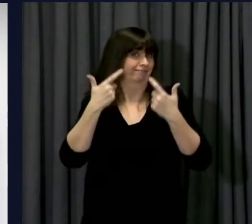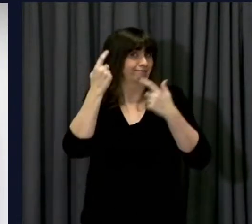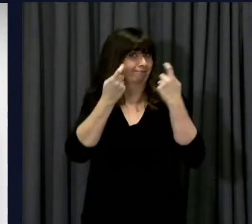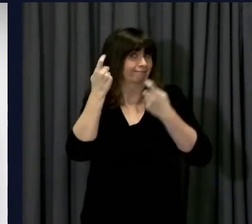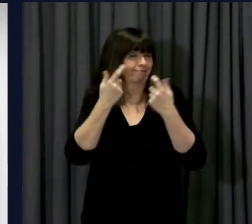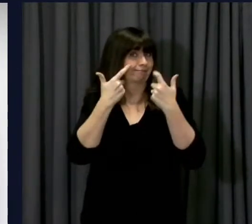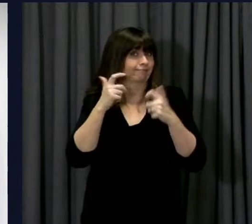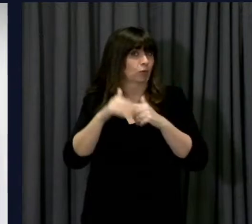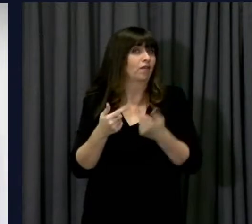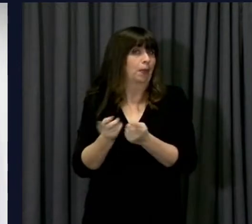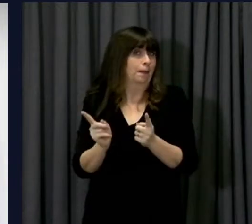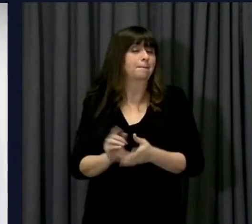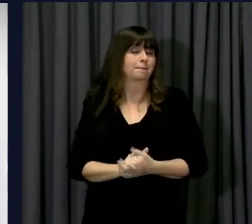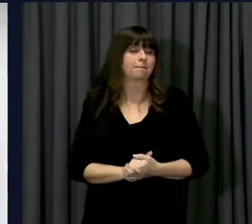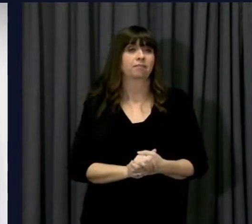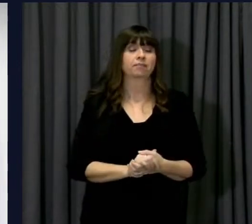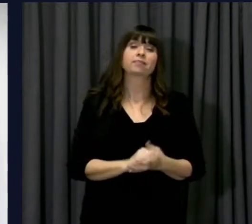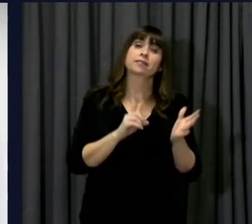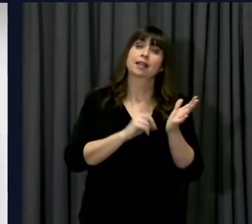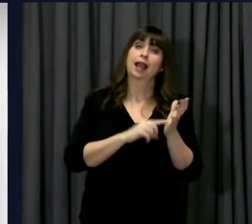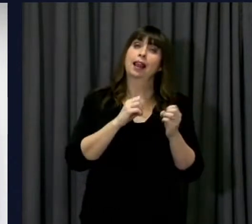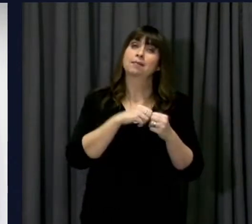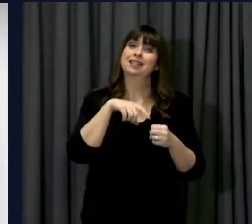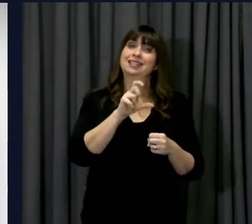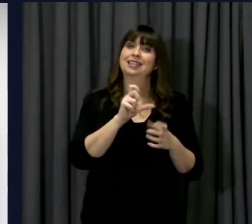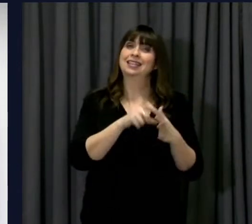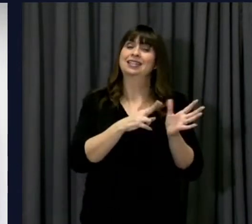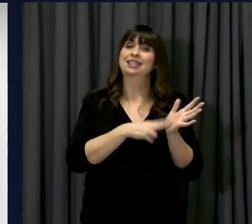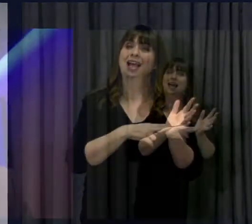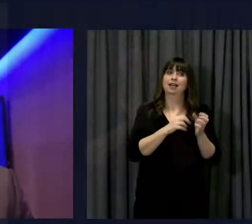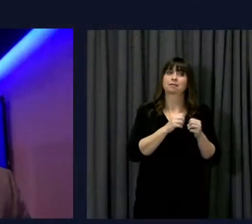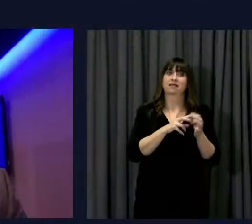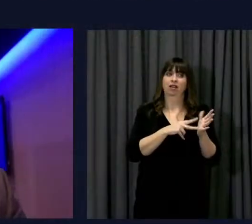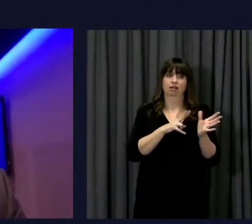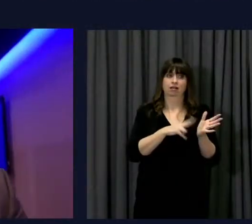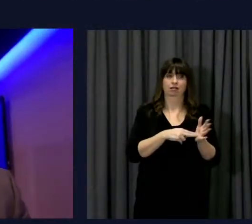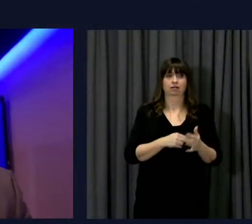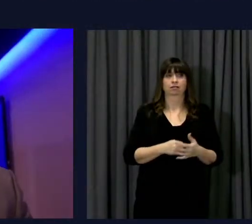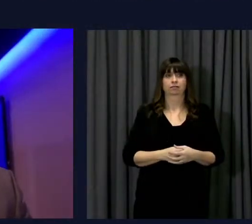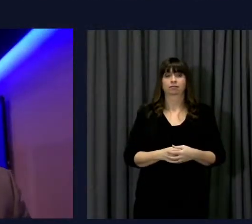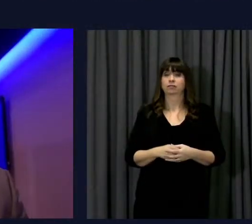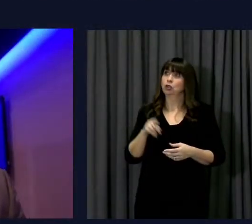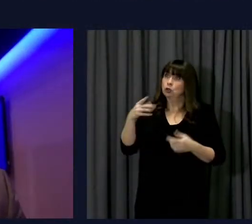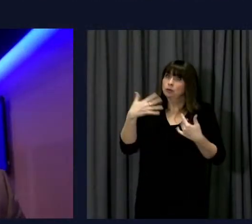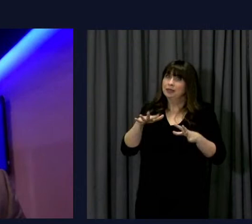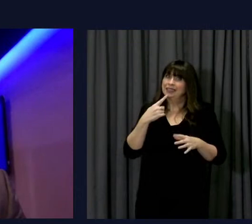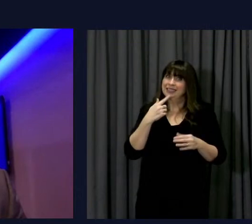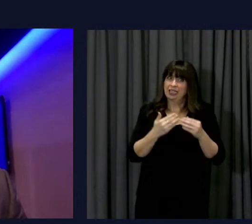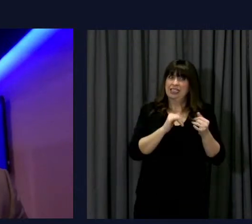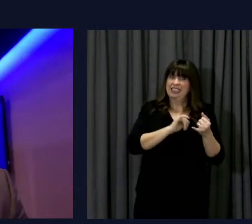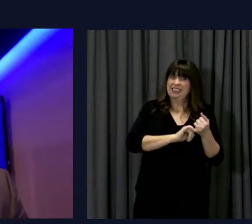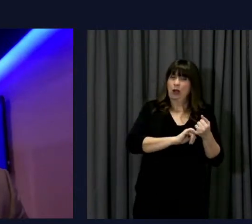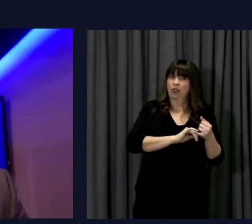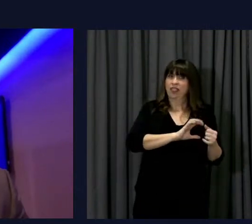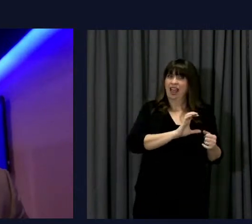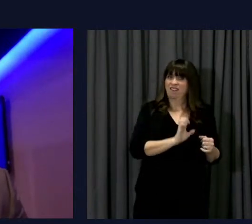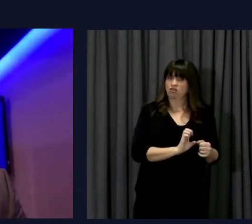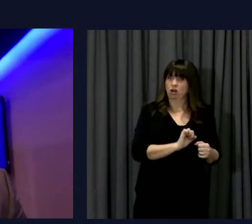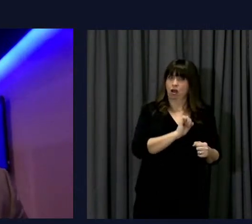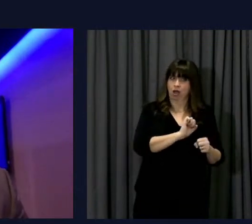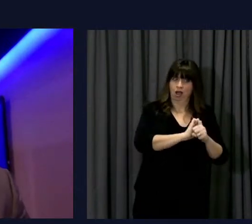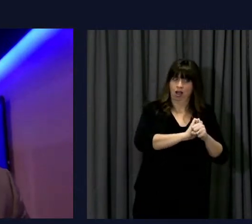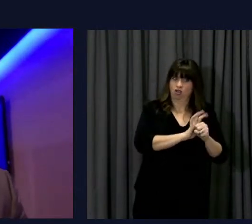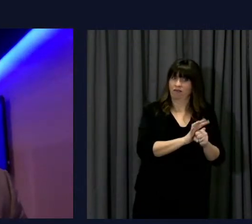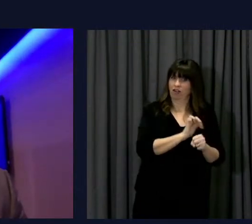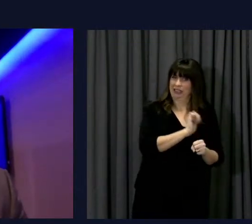It's now Dan Bevan from LBC. Thank you, Health Minister. Good afternoon to you. You say there are 3 cases of the new South African variant with